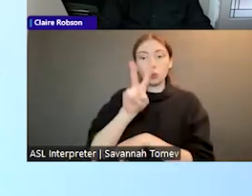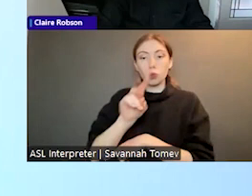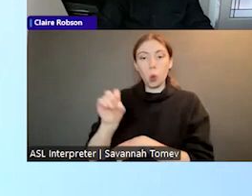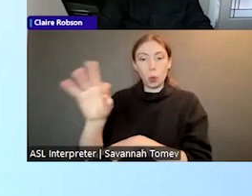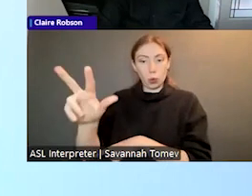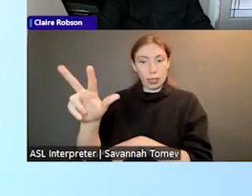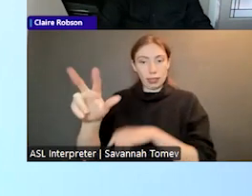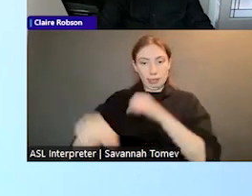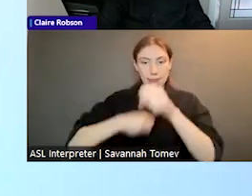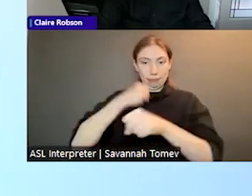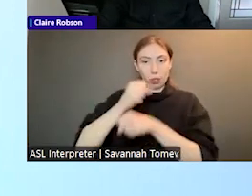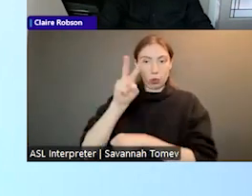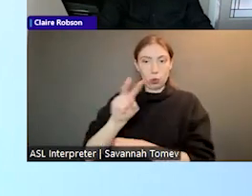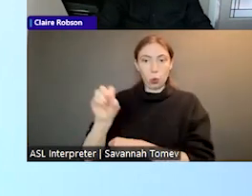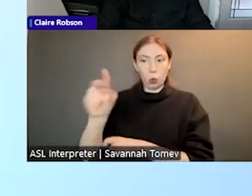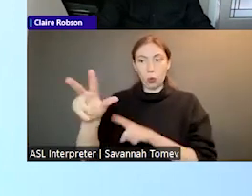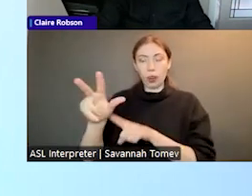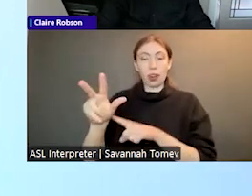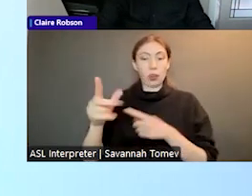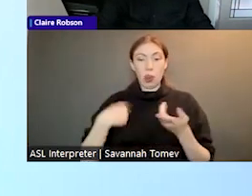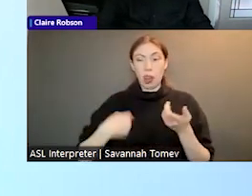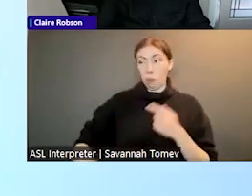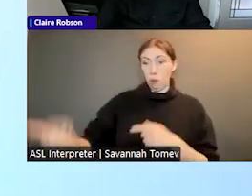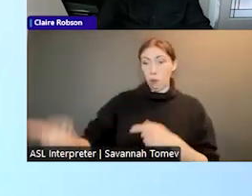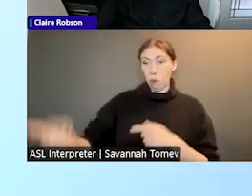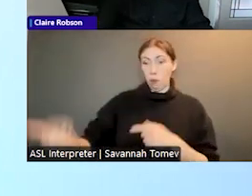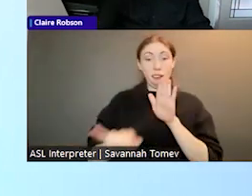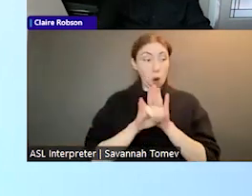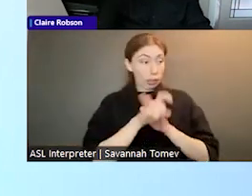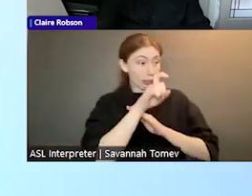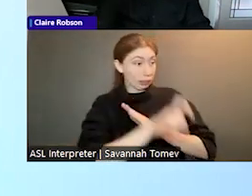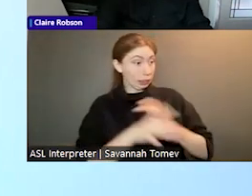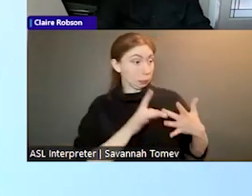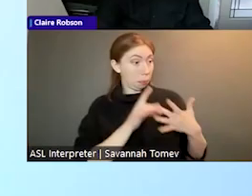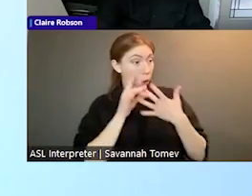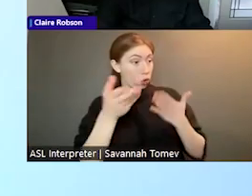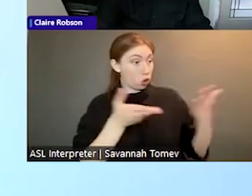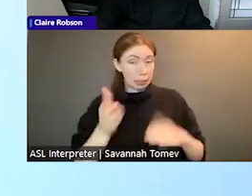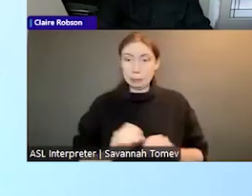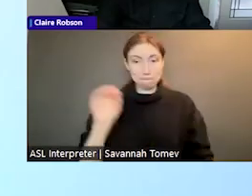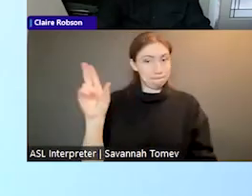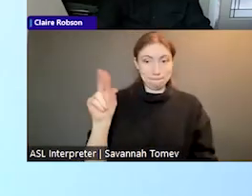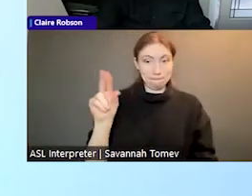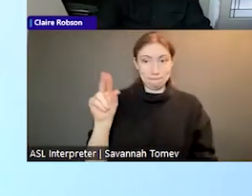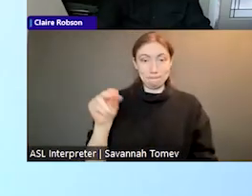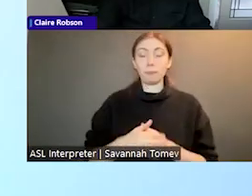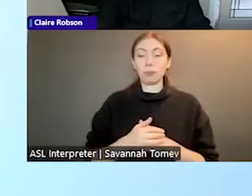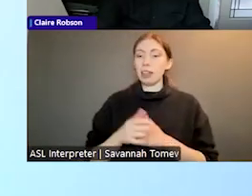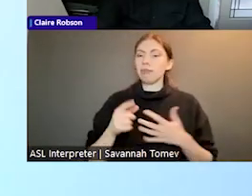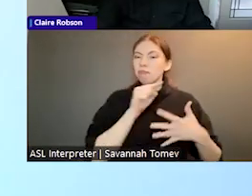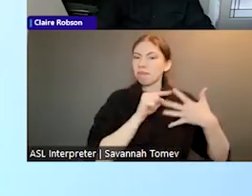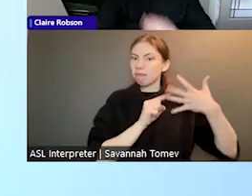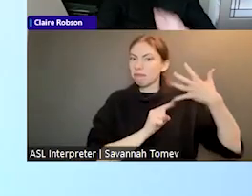services. All these factors make us more likely to tolerate and accept high levels of